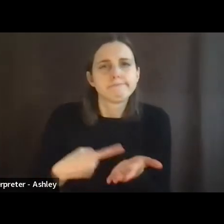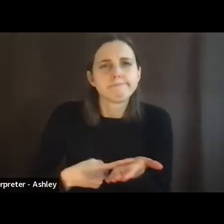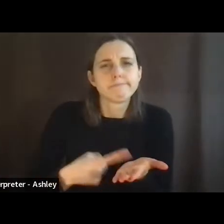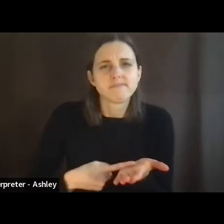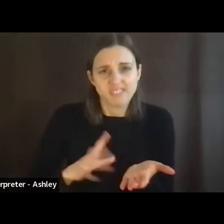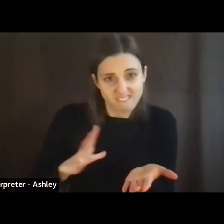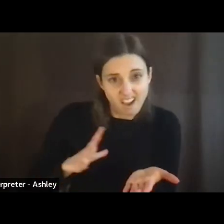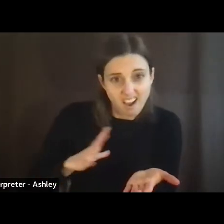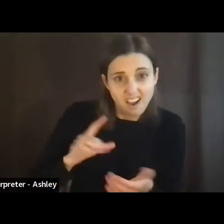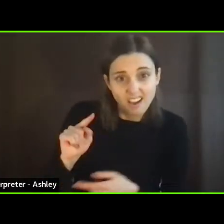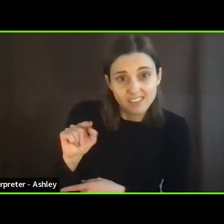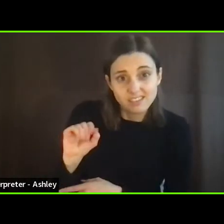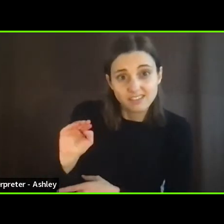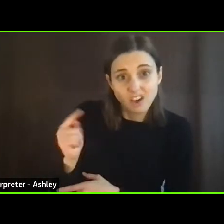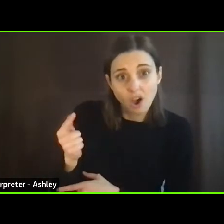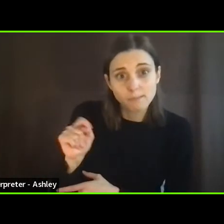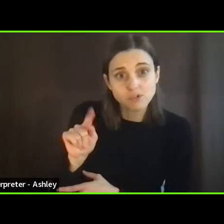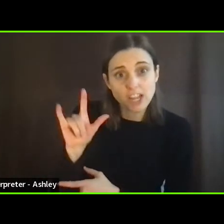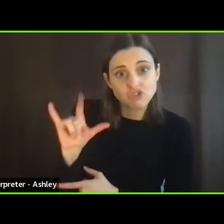Tom Gentry?